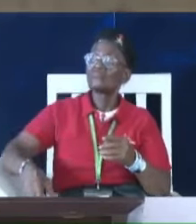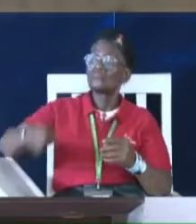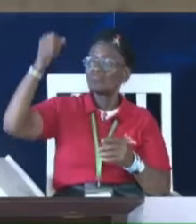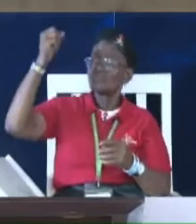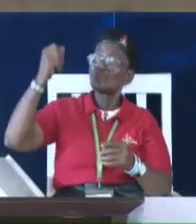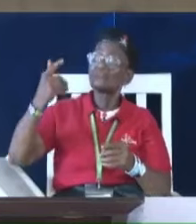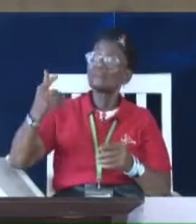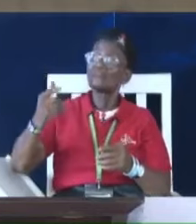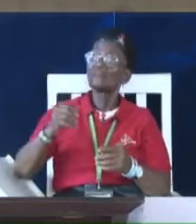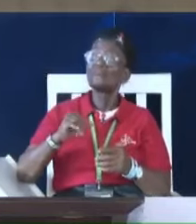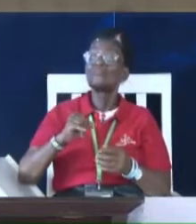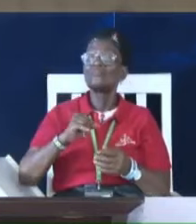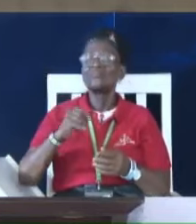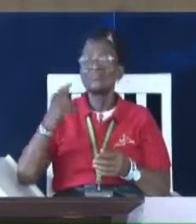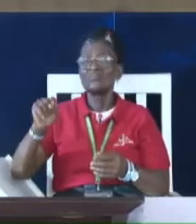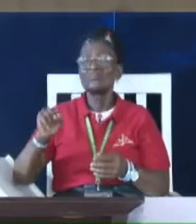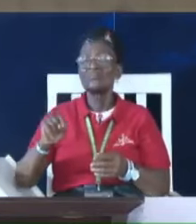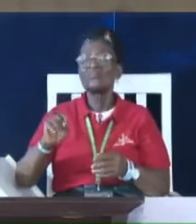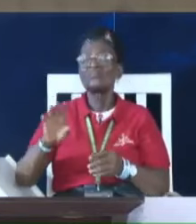mountain.